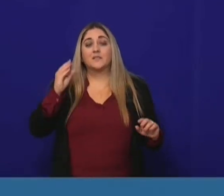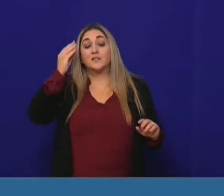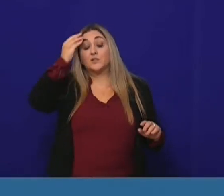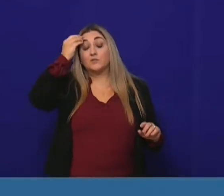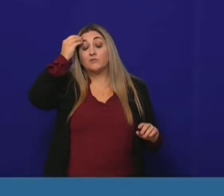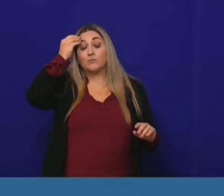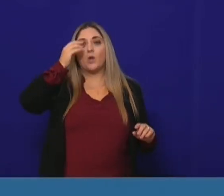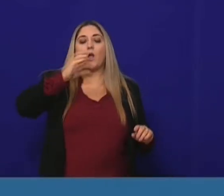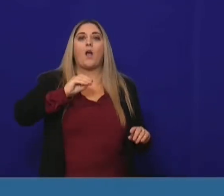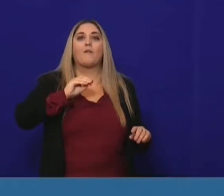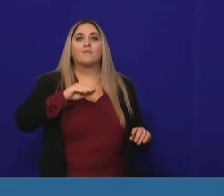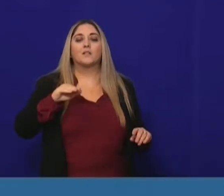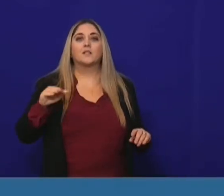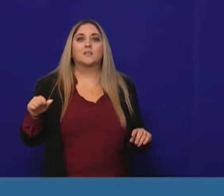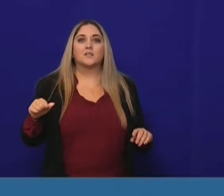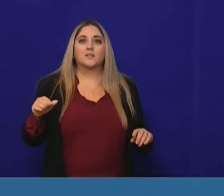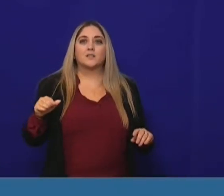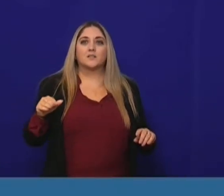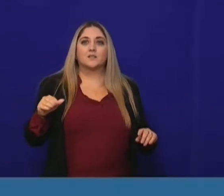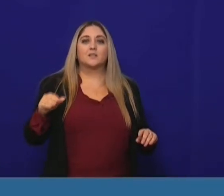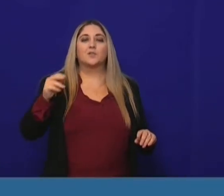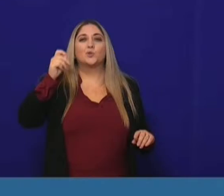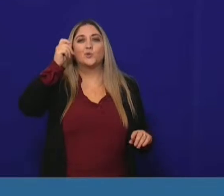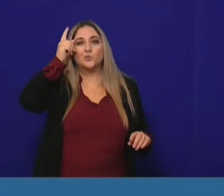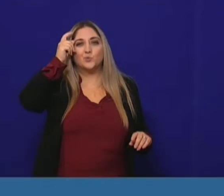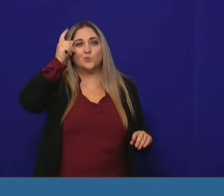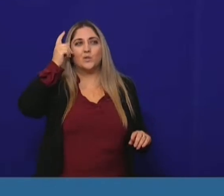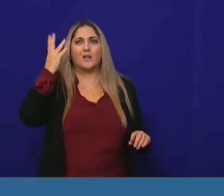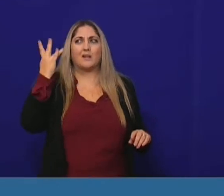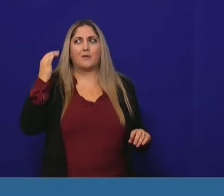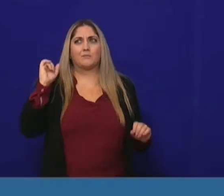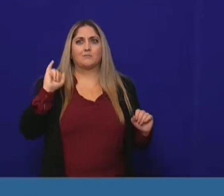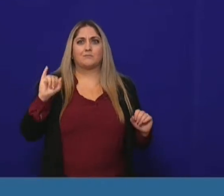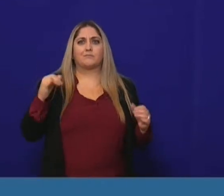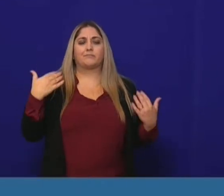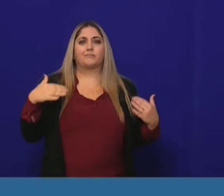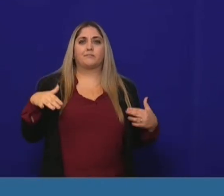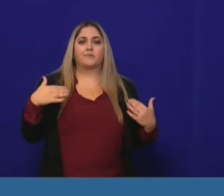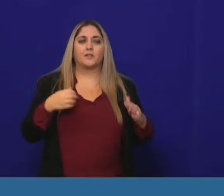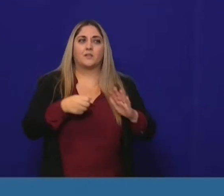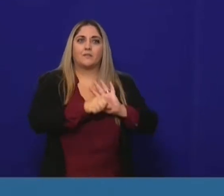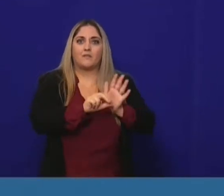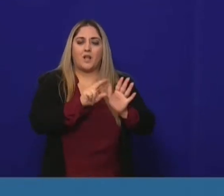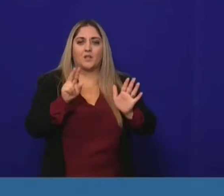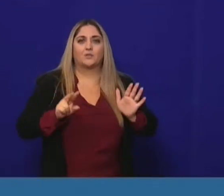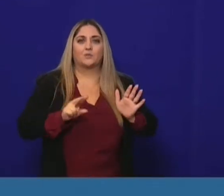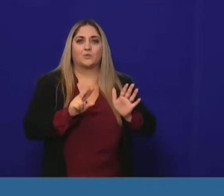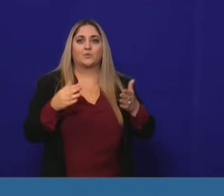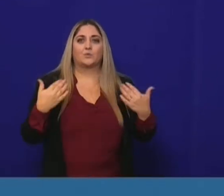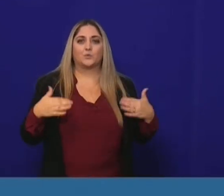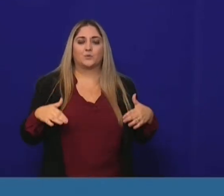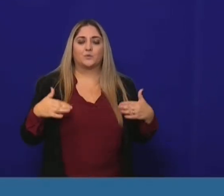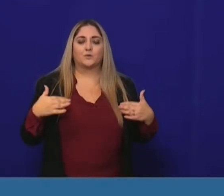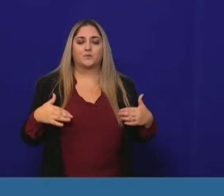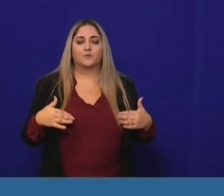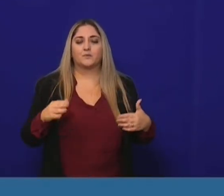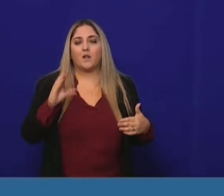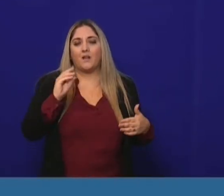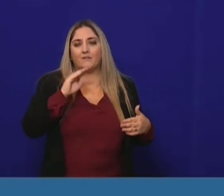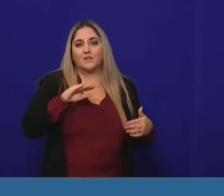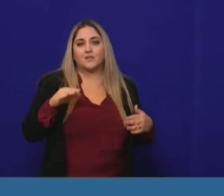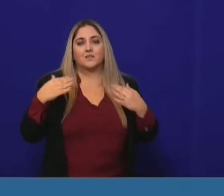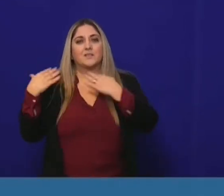li ħafna nies qegħdin jirrealizzaw kemm hija serja din il-pandemija, kemm diġà laqtet